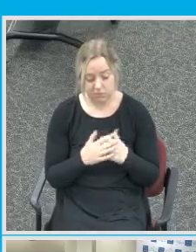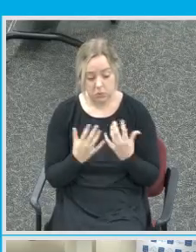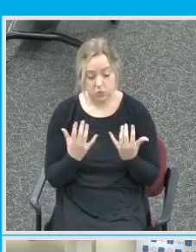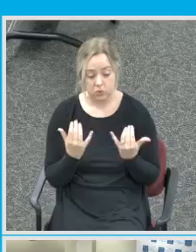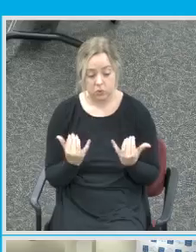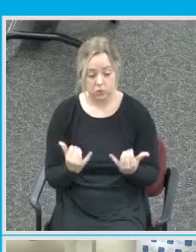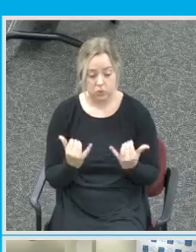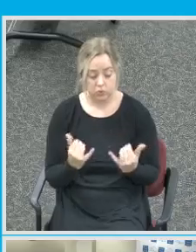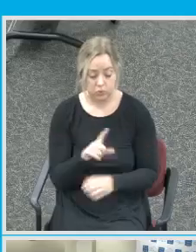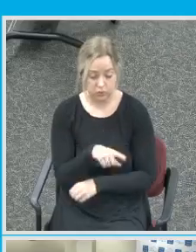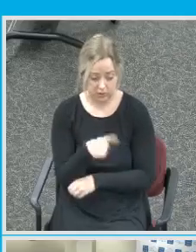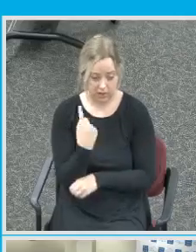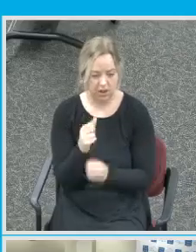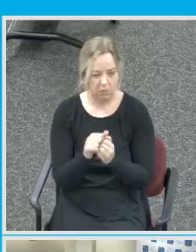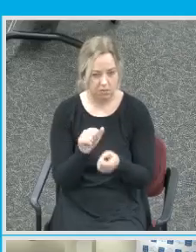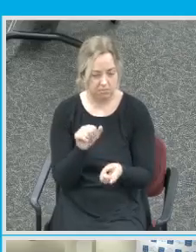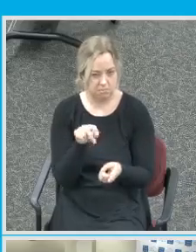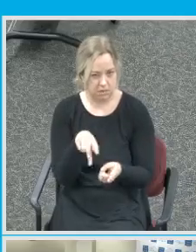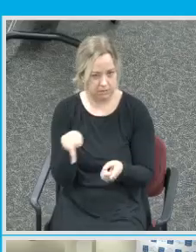the Pikes Peak office of